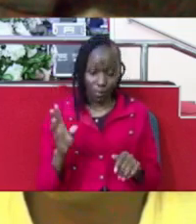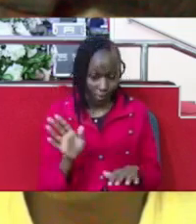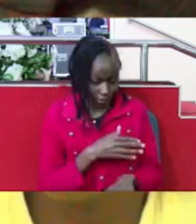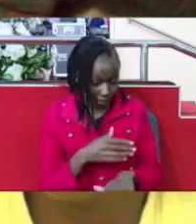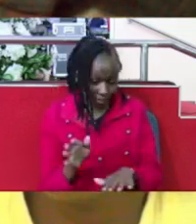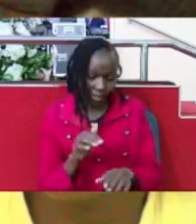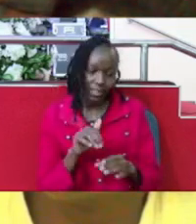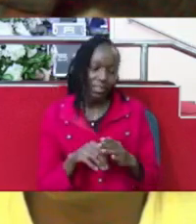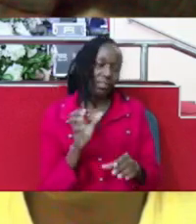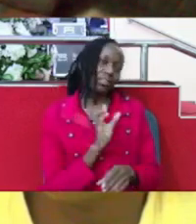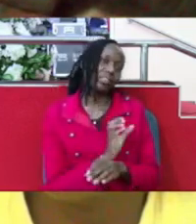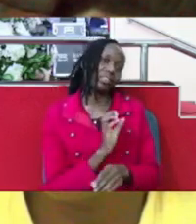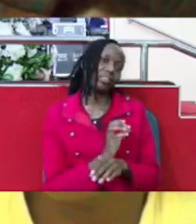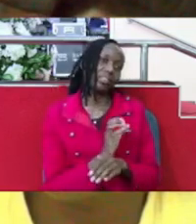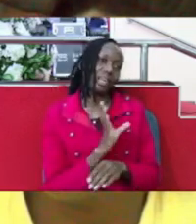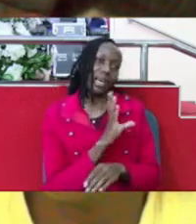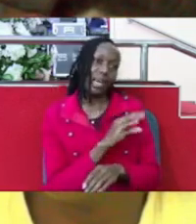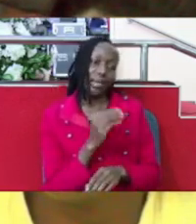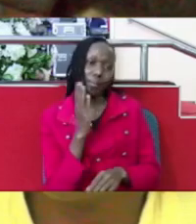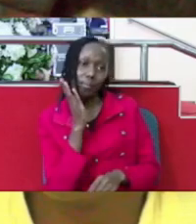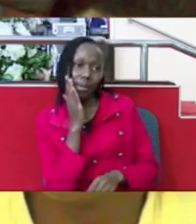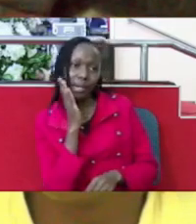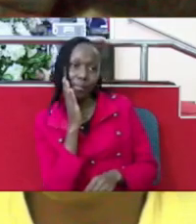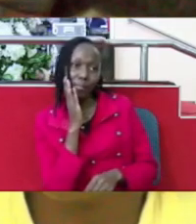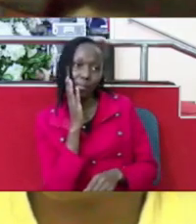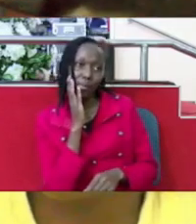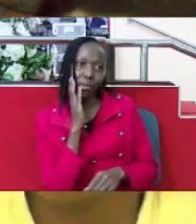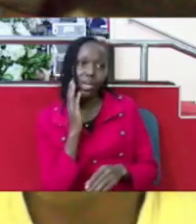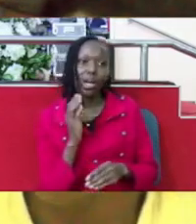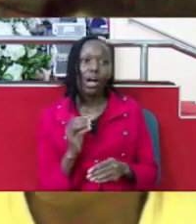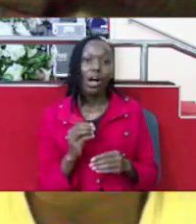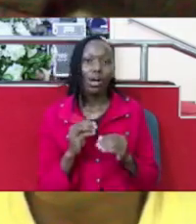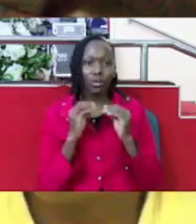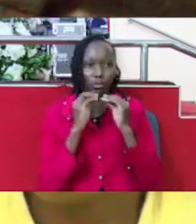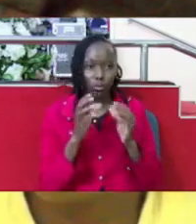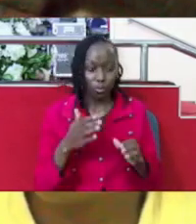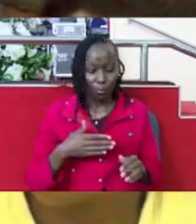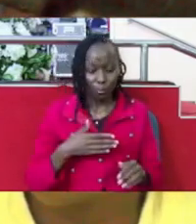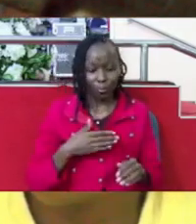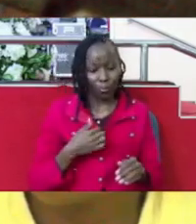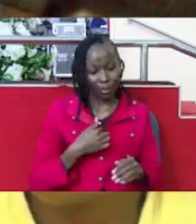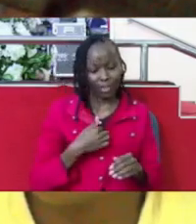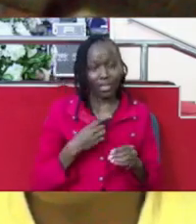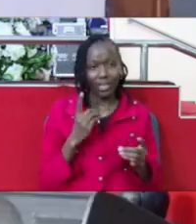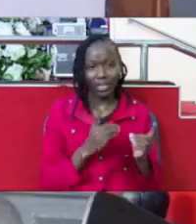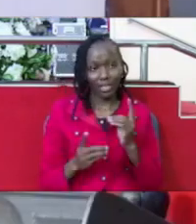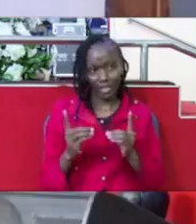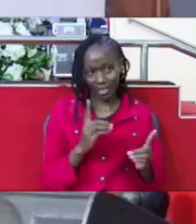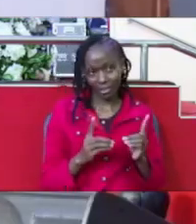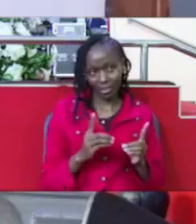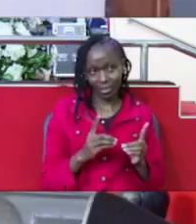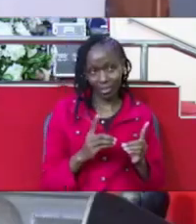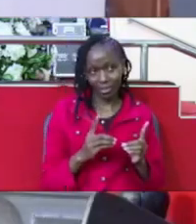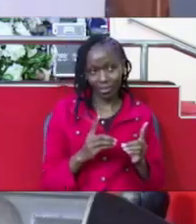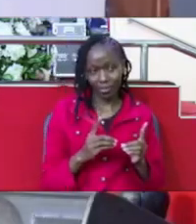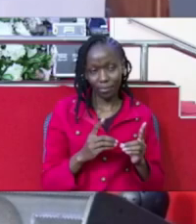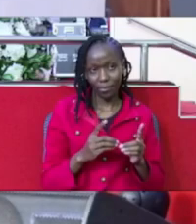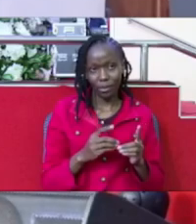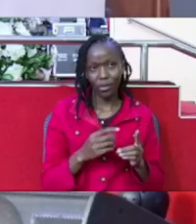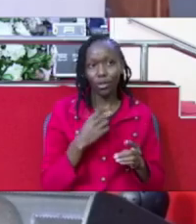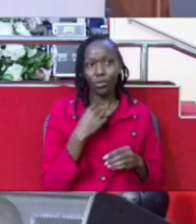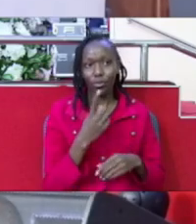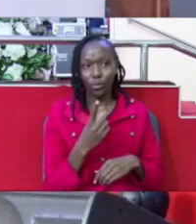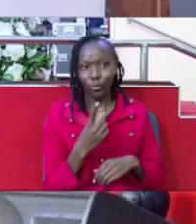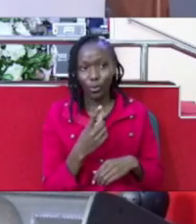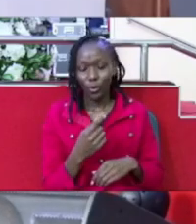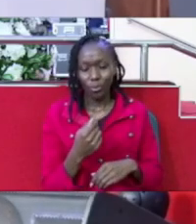tunaimba kanisani. And she taught me the dance moves. Na alifunza hadi ile kucheza ama kudance, yeah? So I could not say